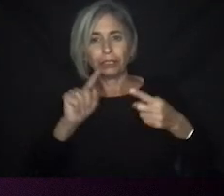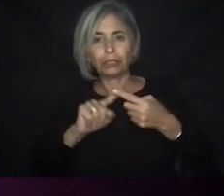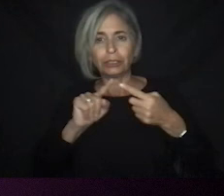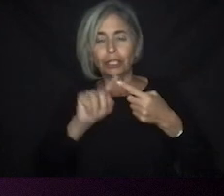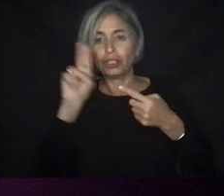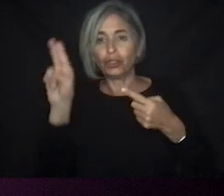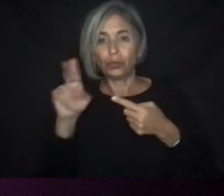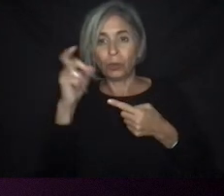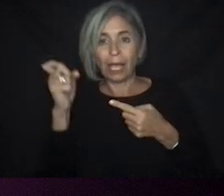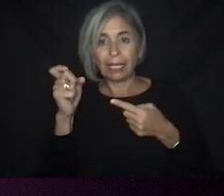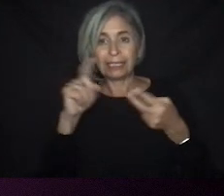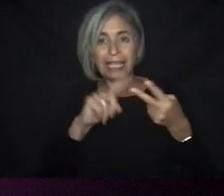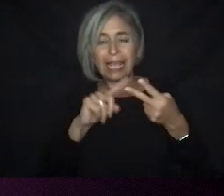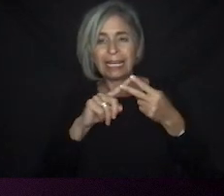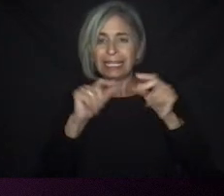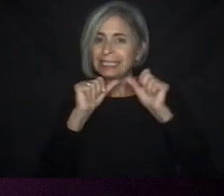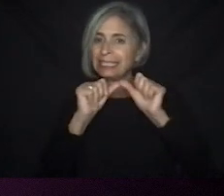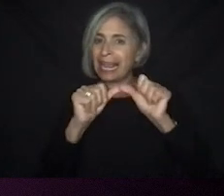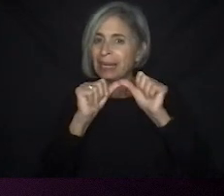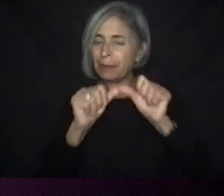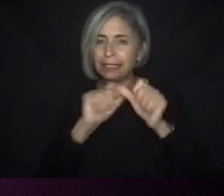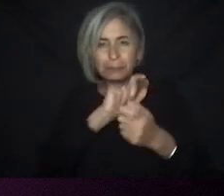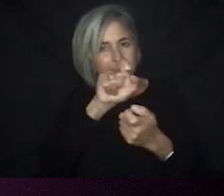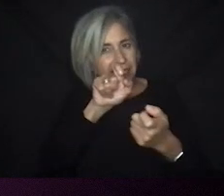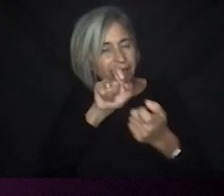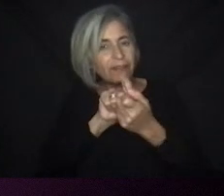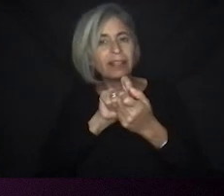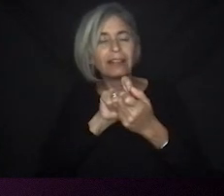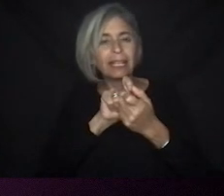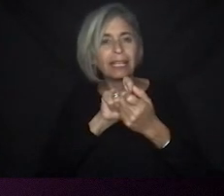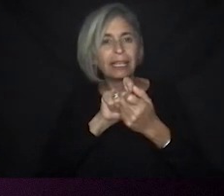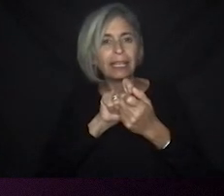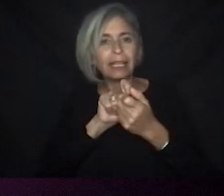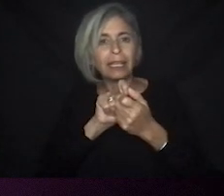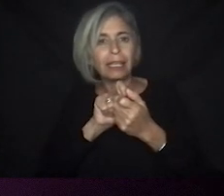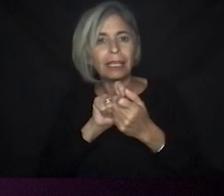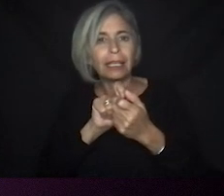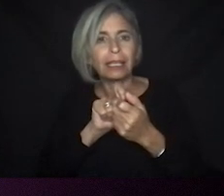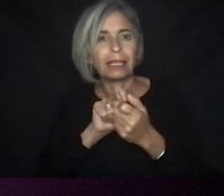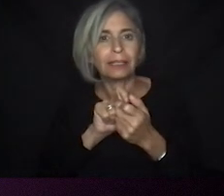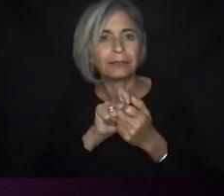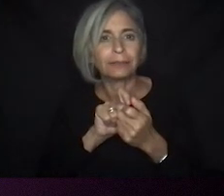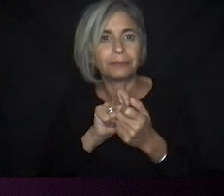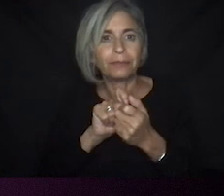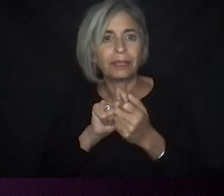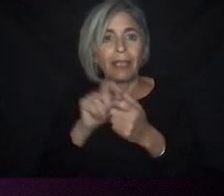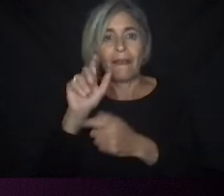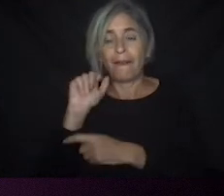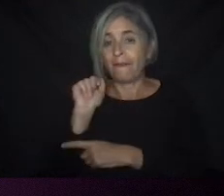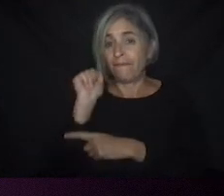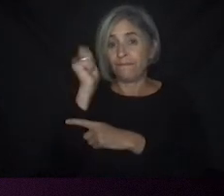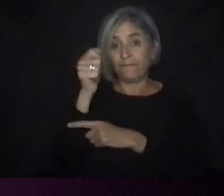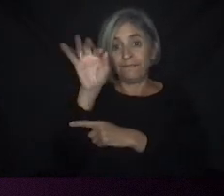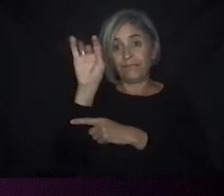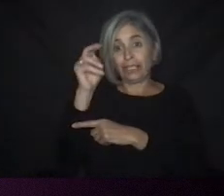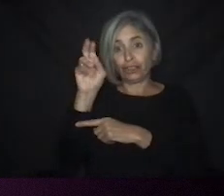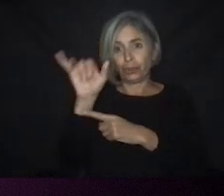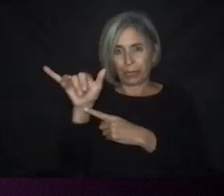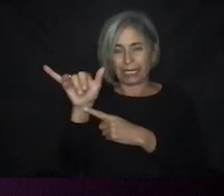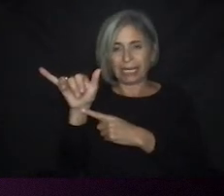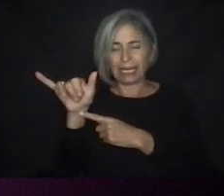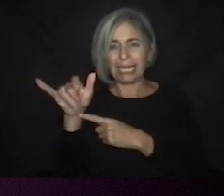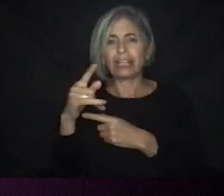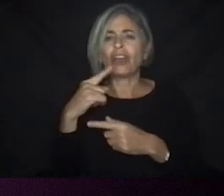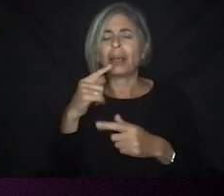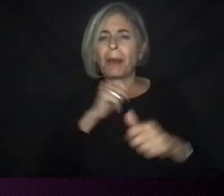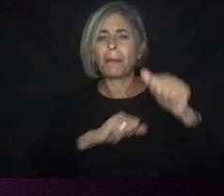experience, and sustainability, specifically fisheries sustainability. And I'm going to use that as an illustration to talk about performance